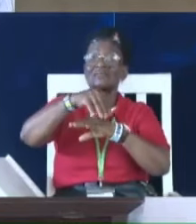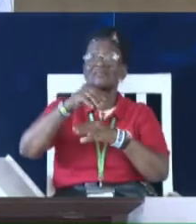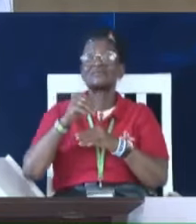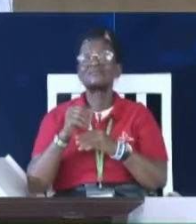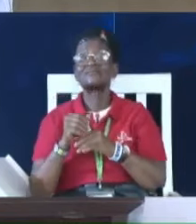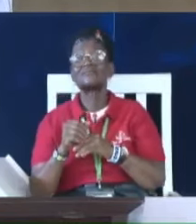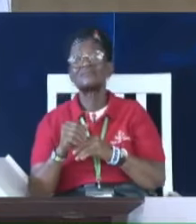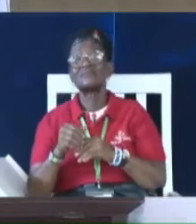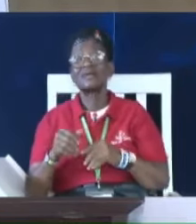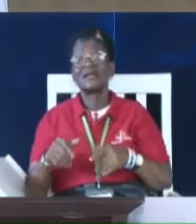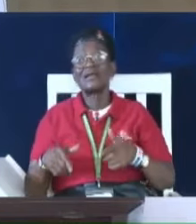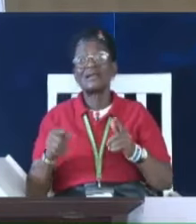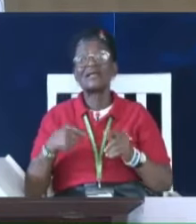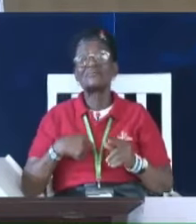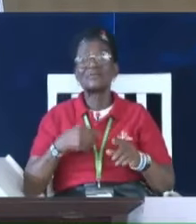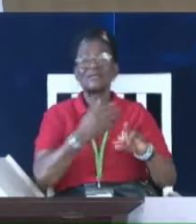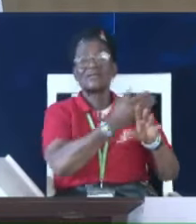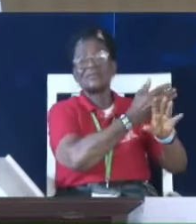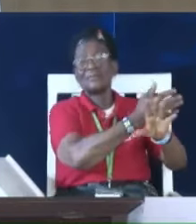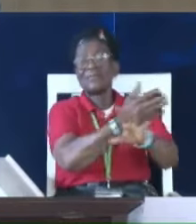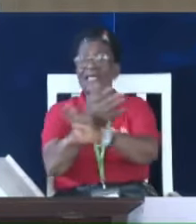Let me appeal to you.